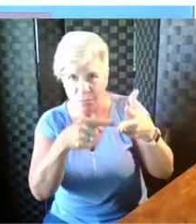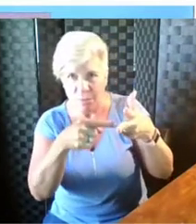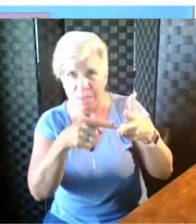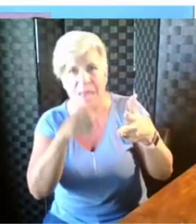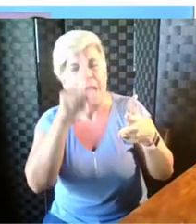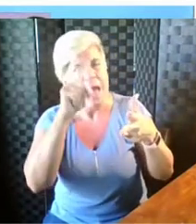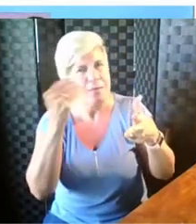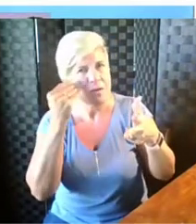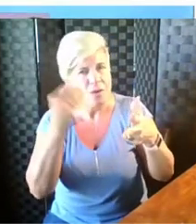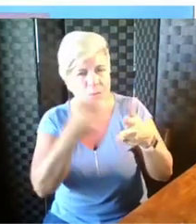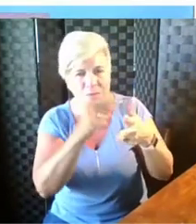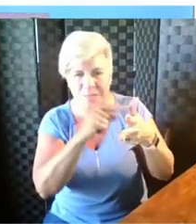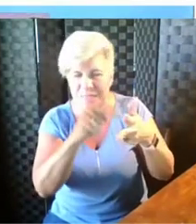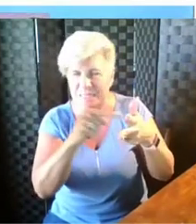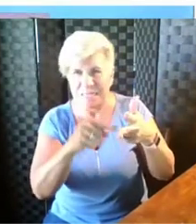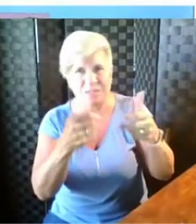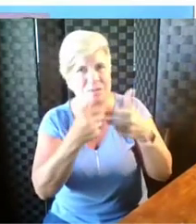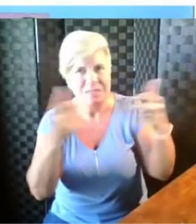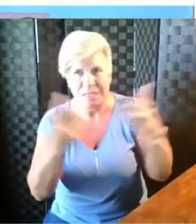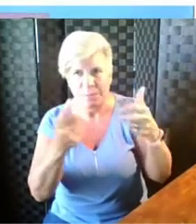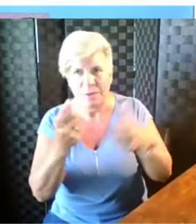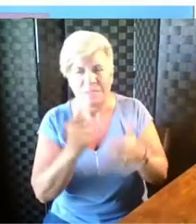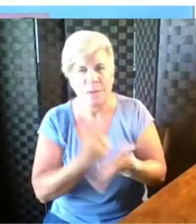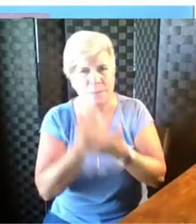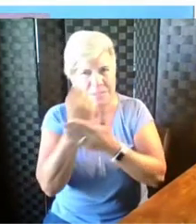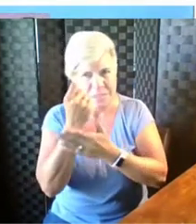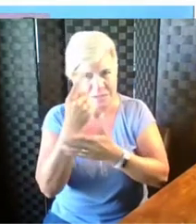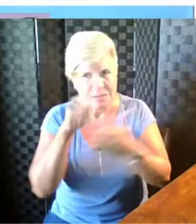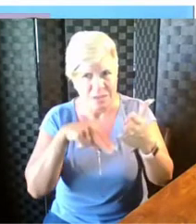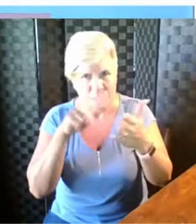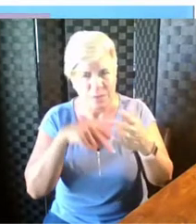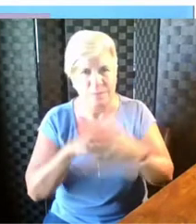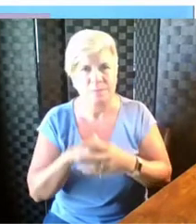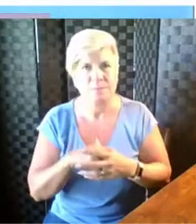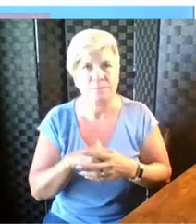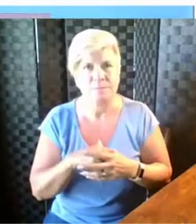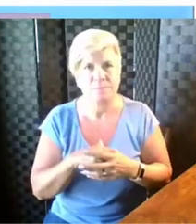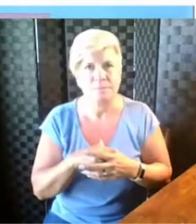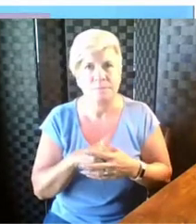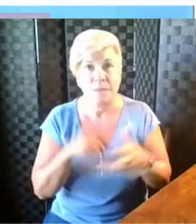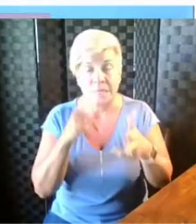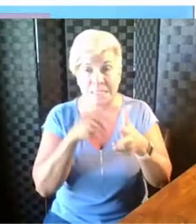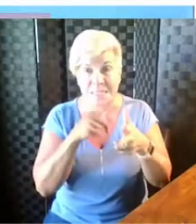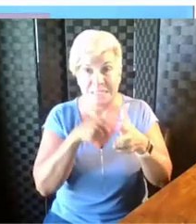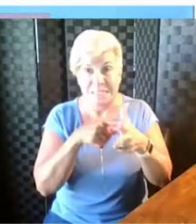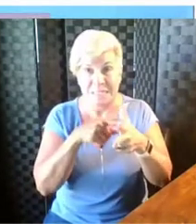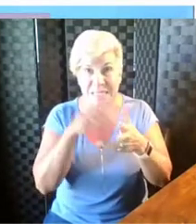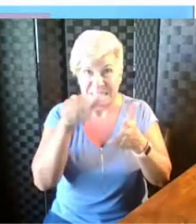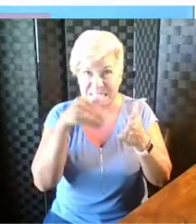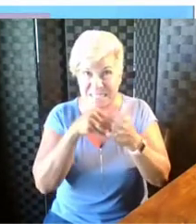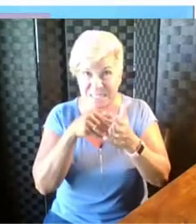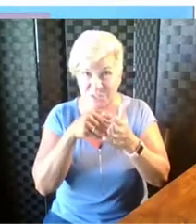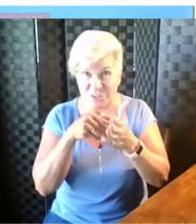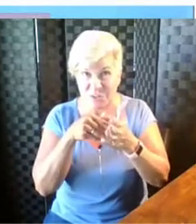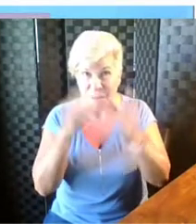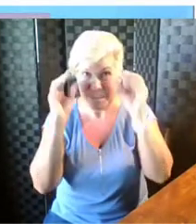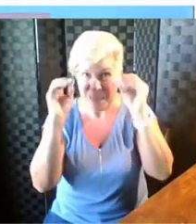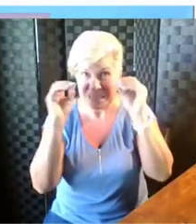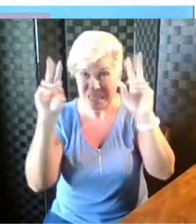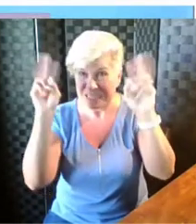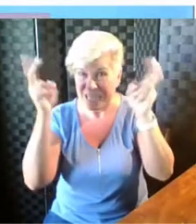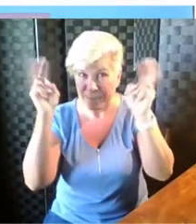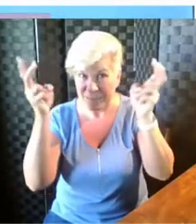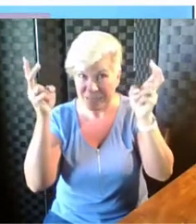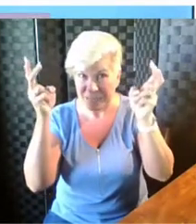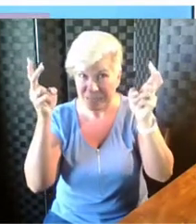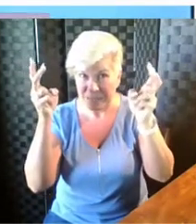have to know that they're separate in order to really understand what we've read. So what would be the central message or the topic,